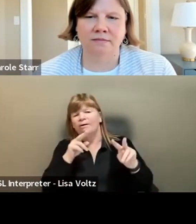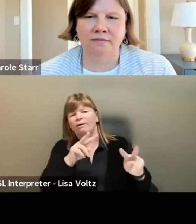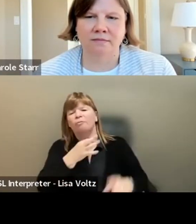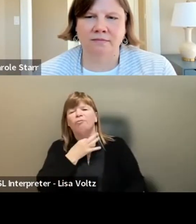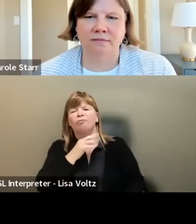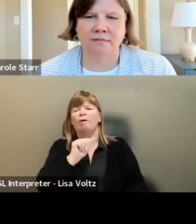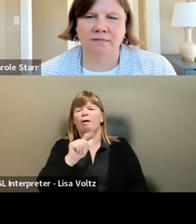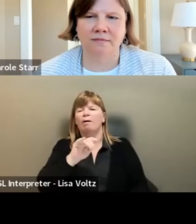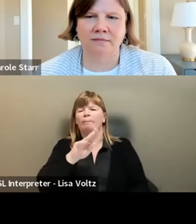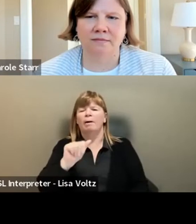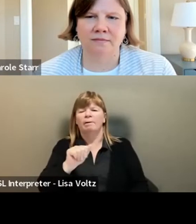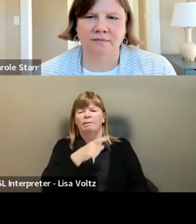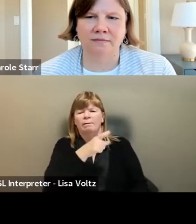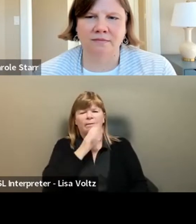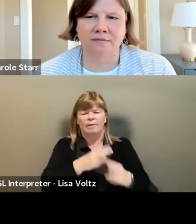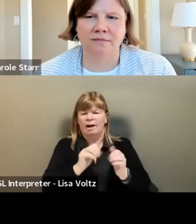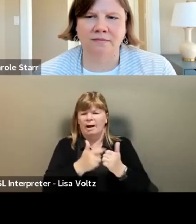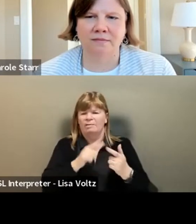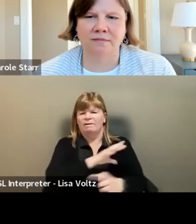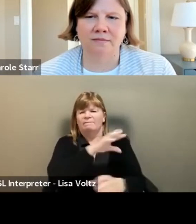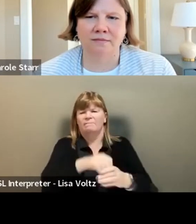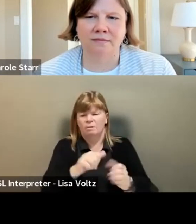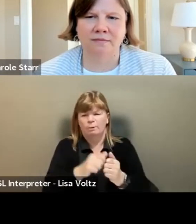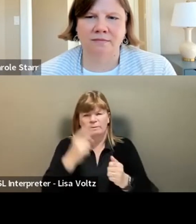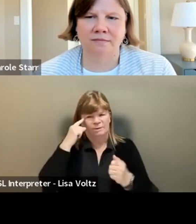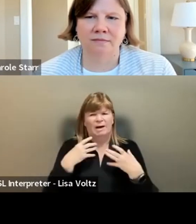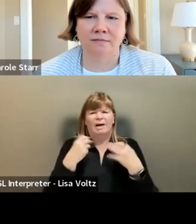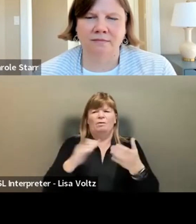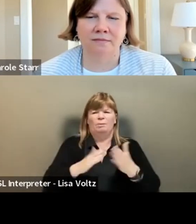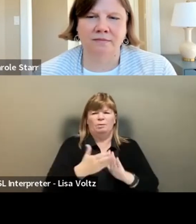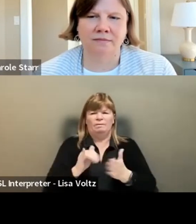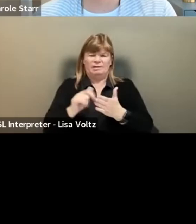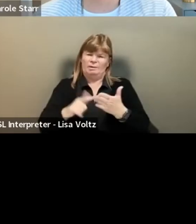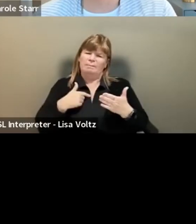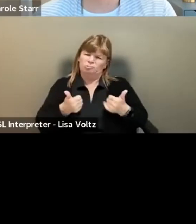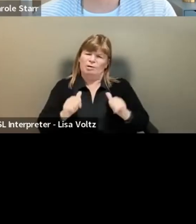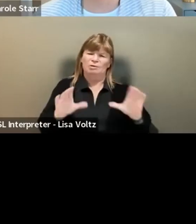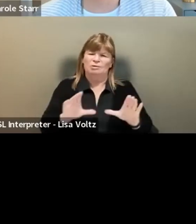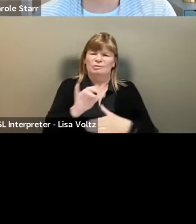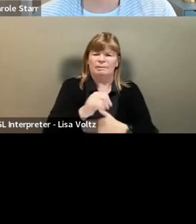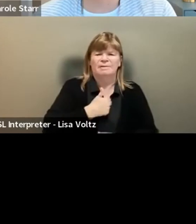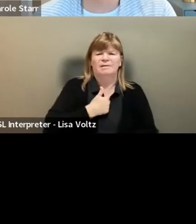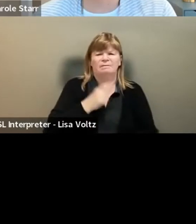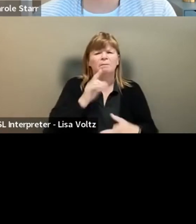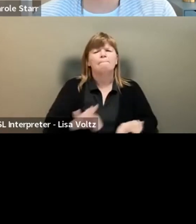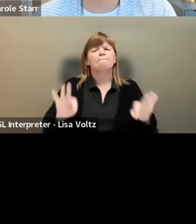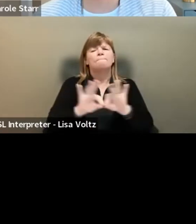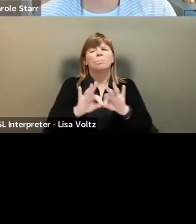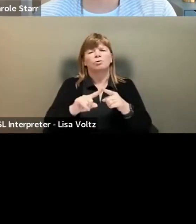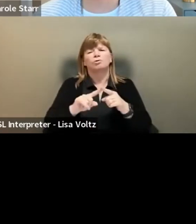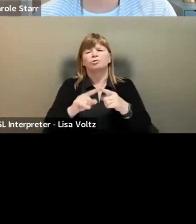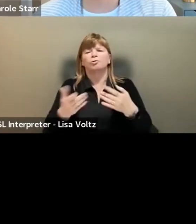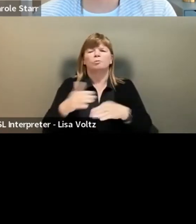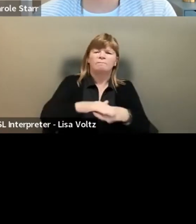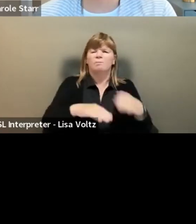talk about how they engage with the mental health community, because that's what I'm trying to do also. And so I think it's really important to be cross-disability